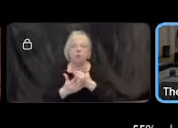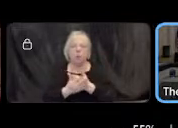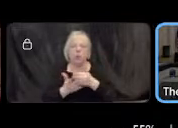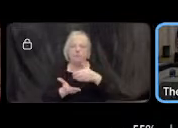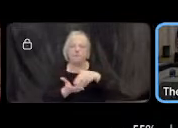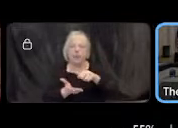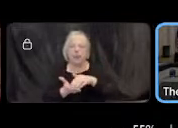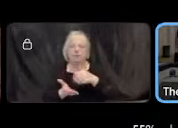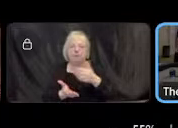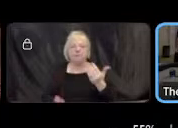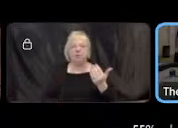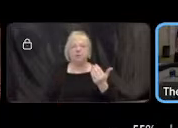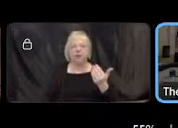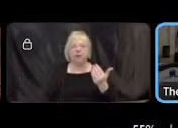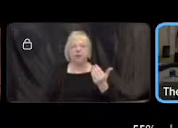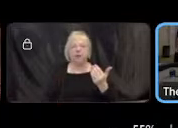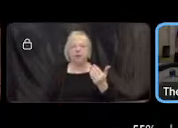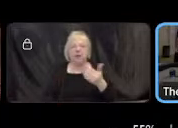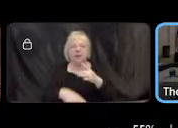15